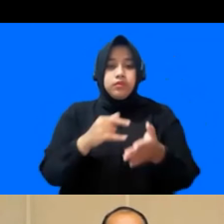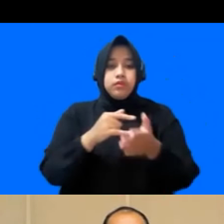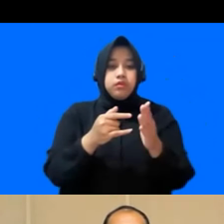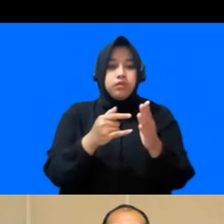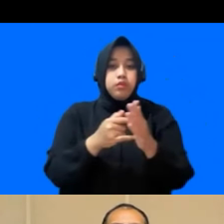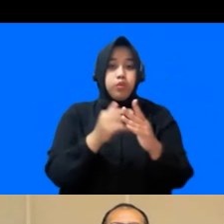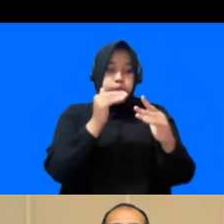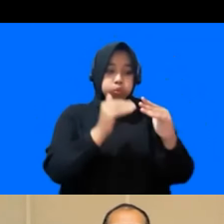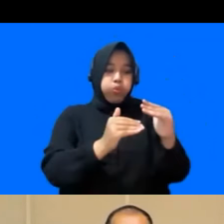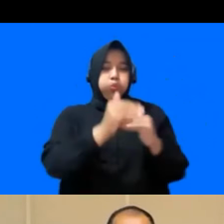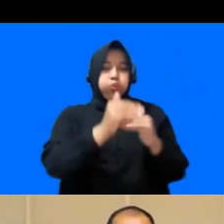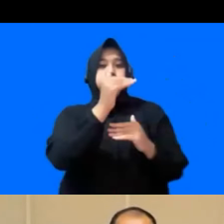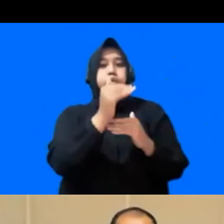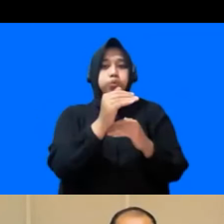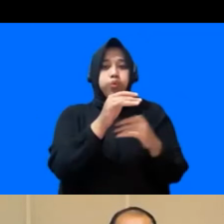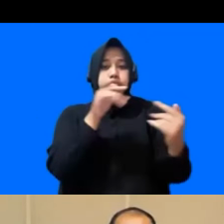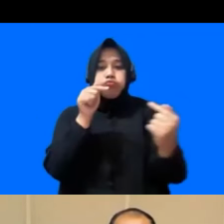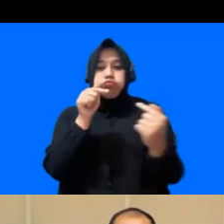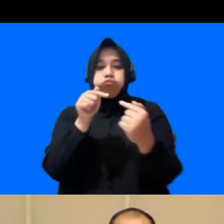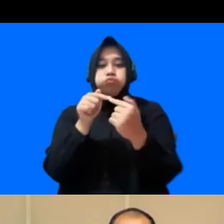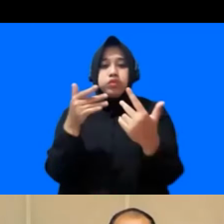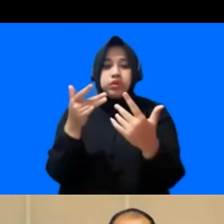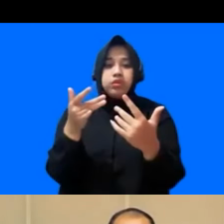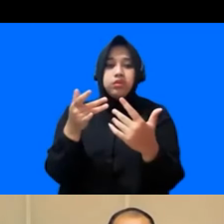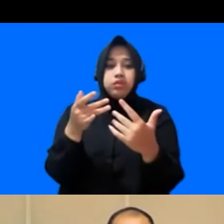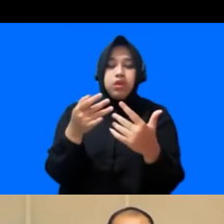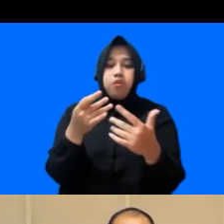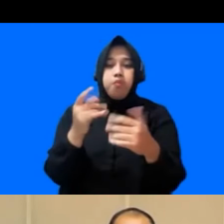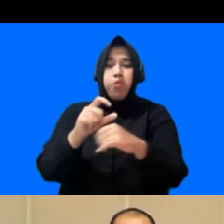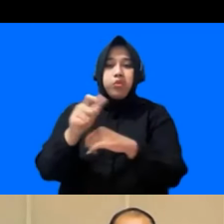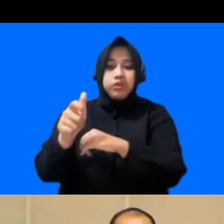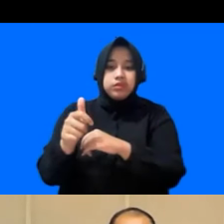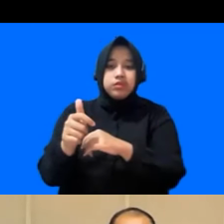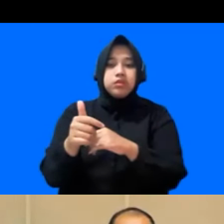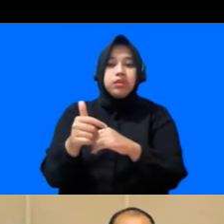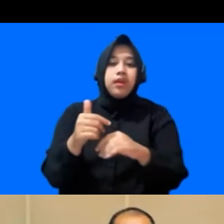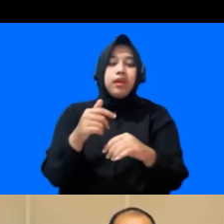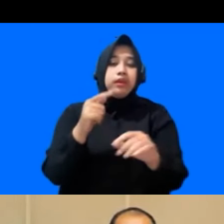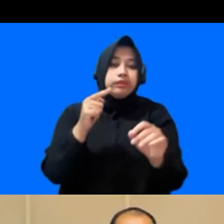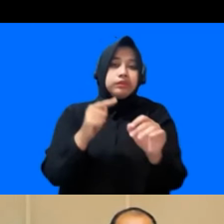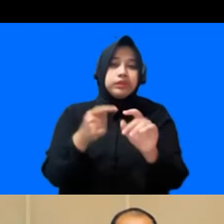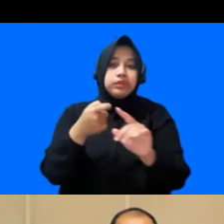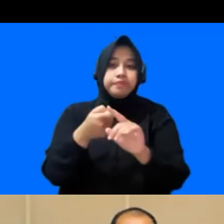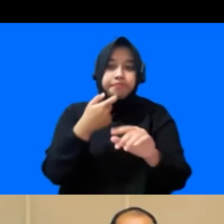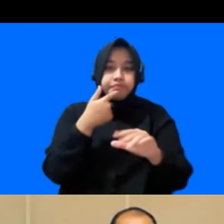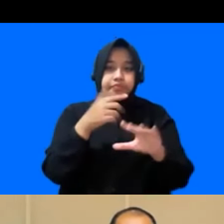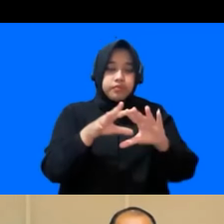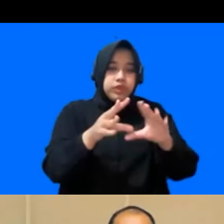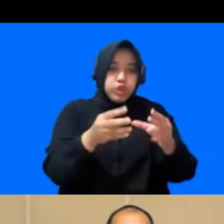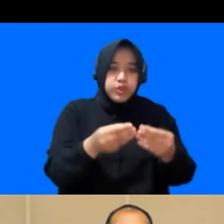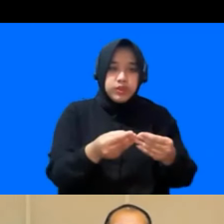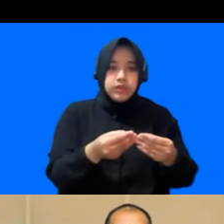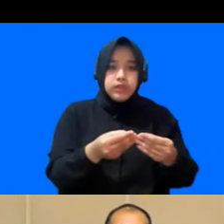how high technology meets high touch. So this is the elements of inclusion